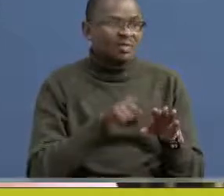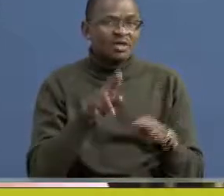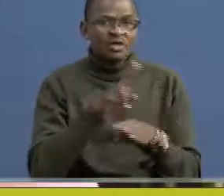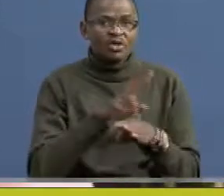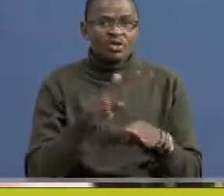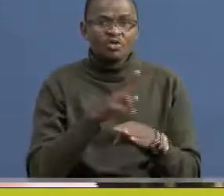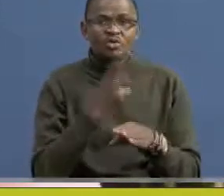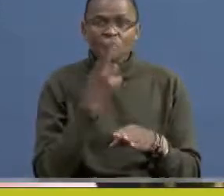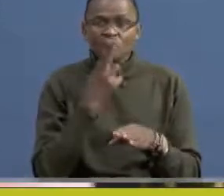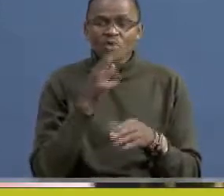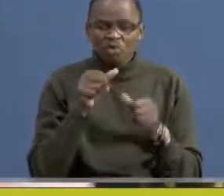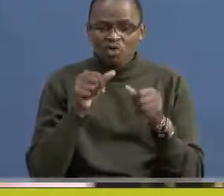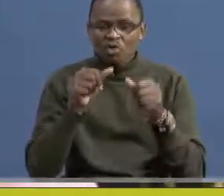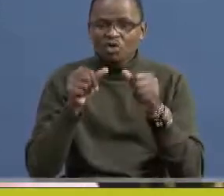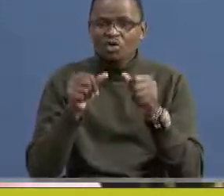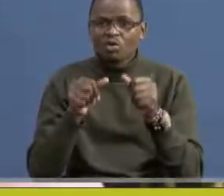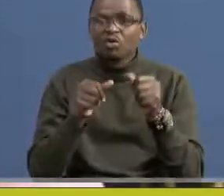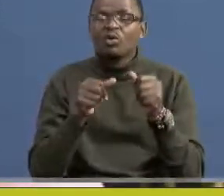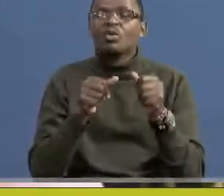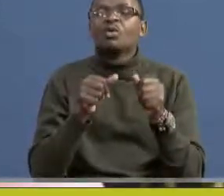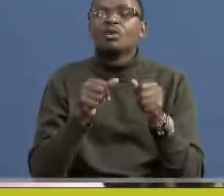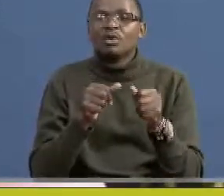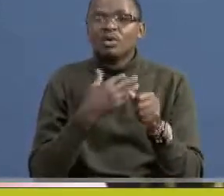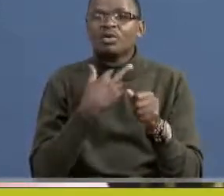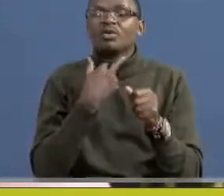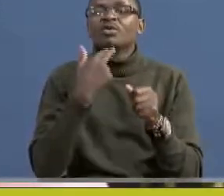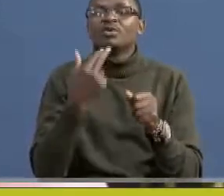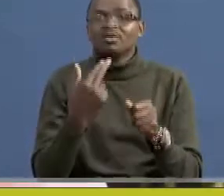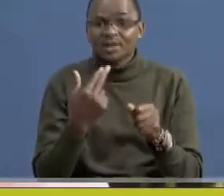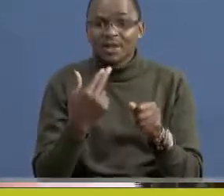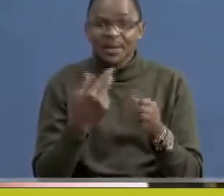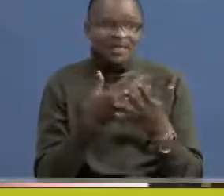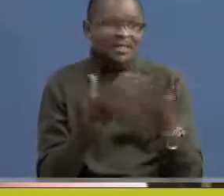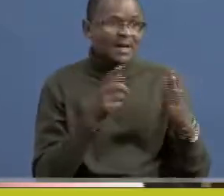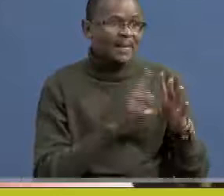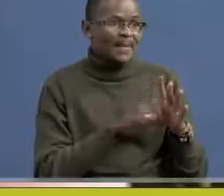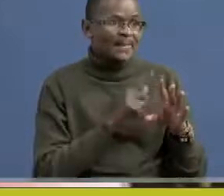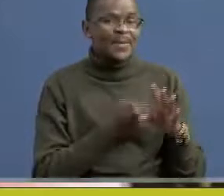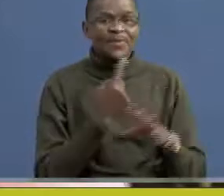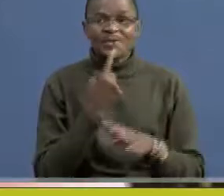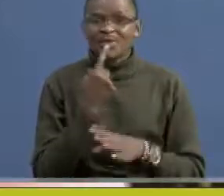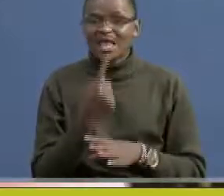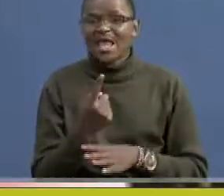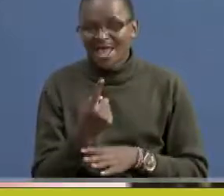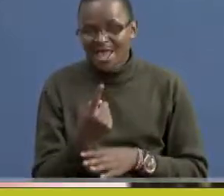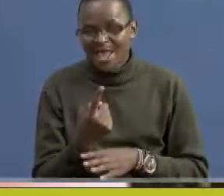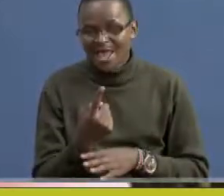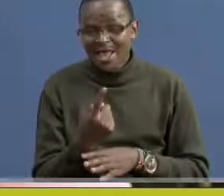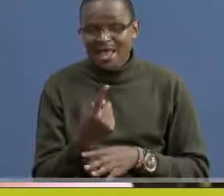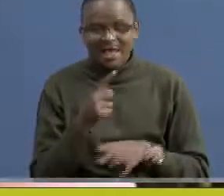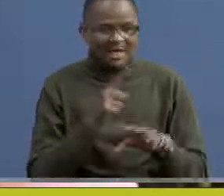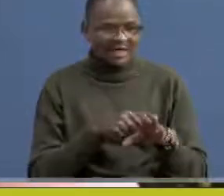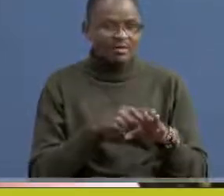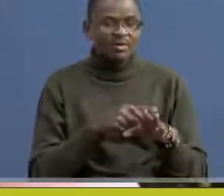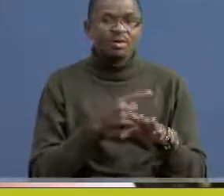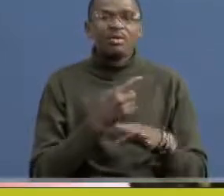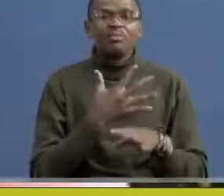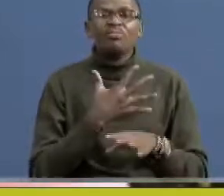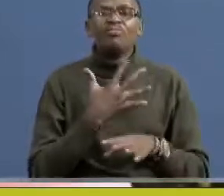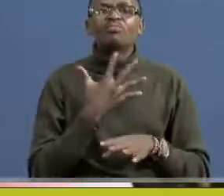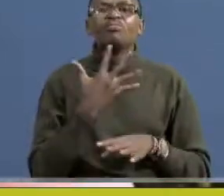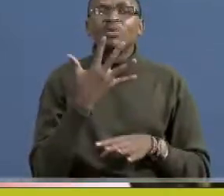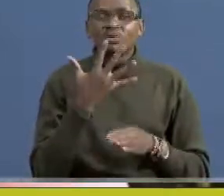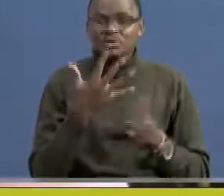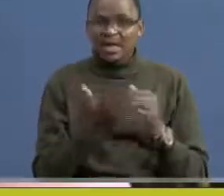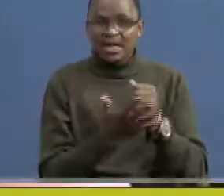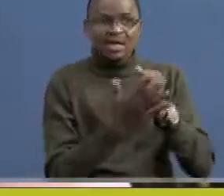e-cigarette, you're still continuing to inhale nicotine. And some people say that when you inhale nicotine, then you're